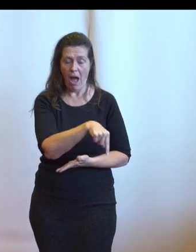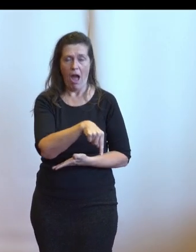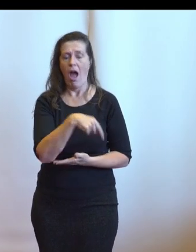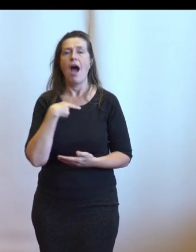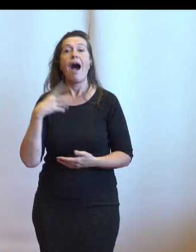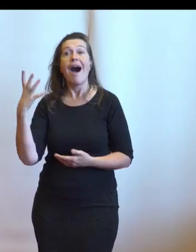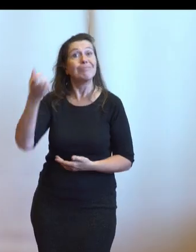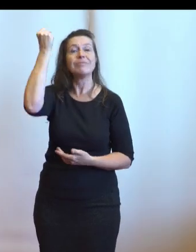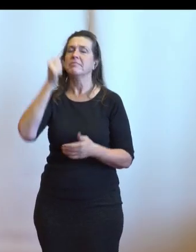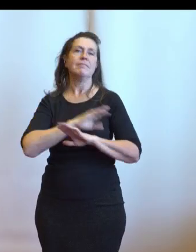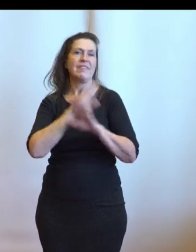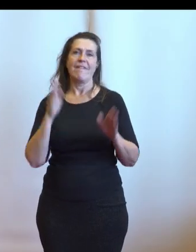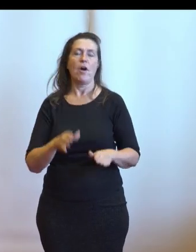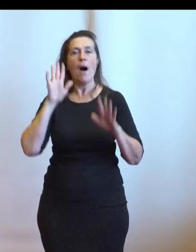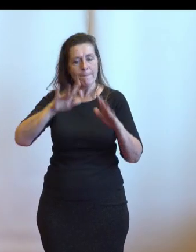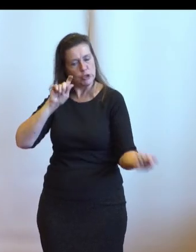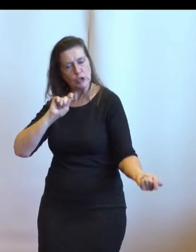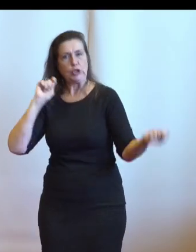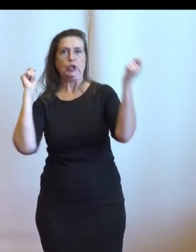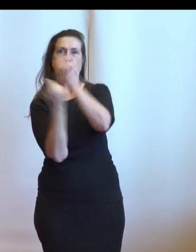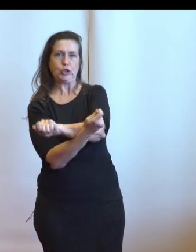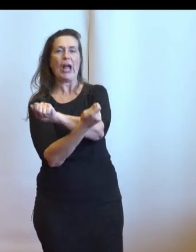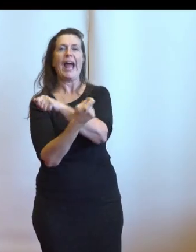get there. Thank you.